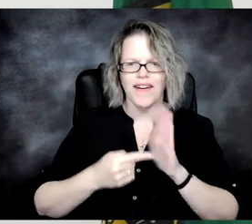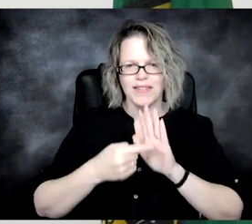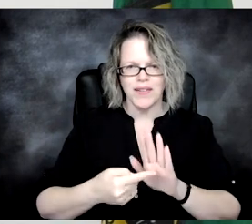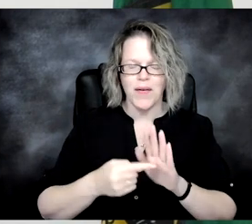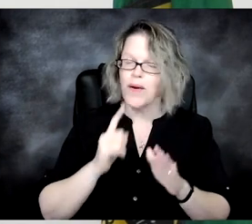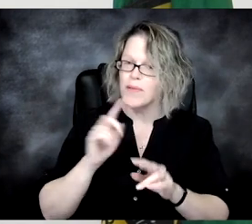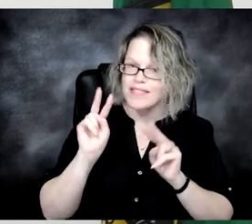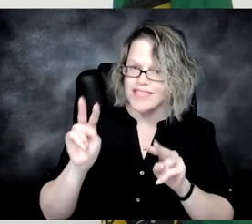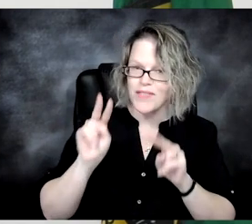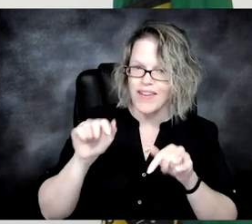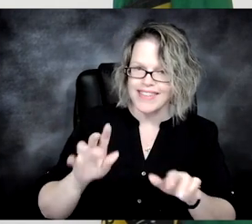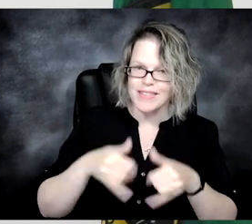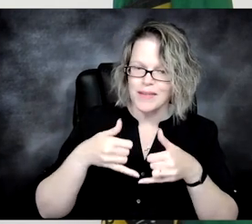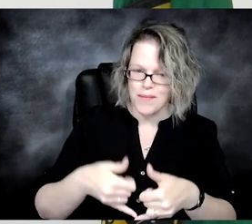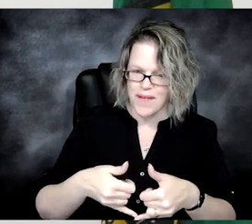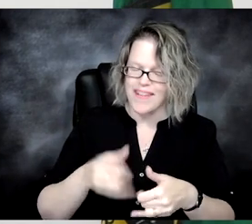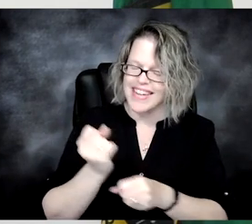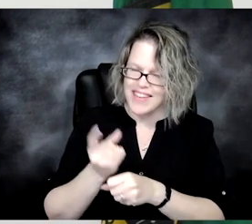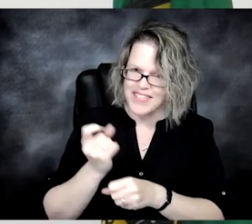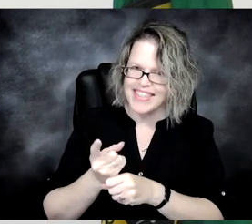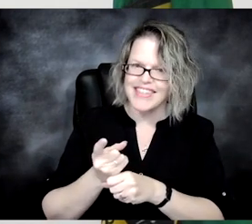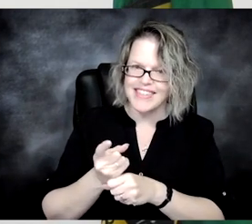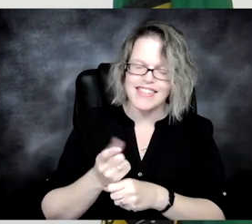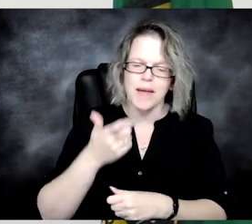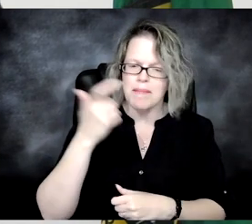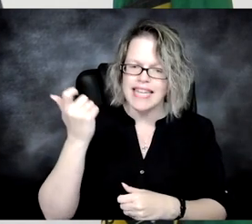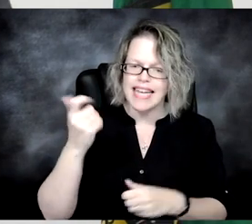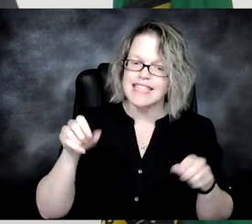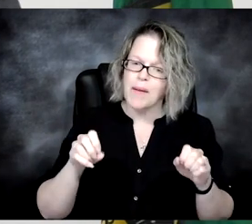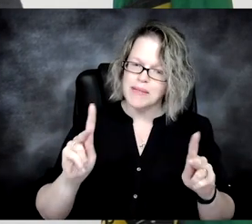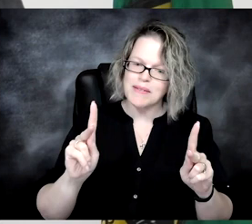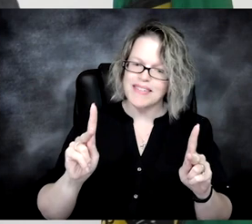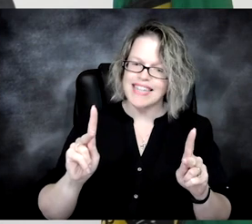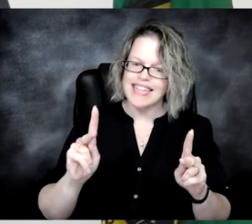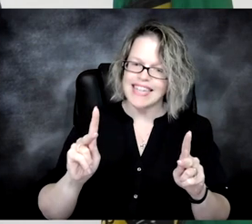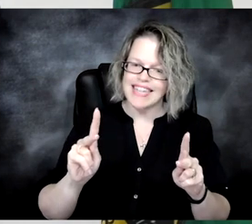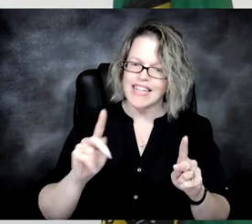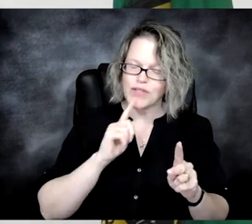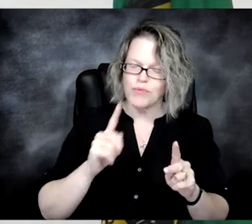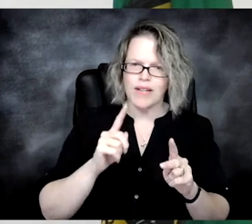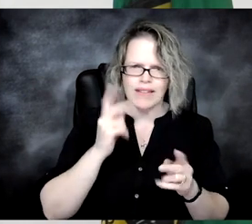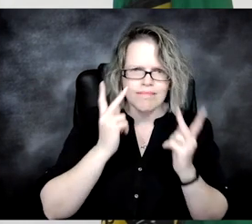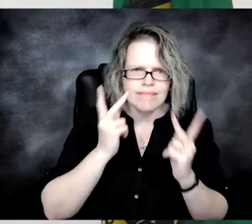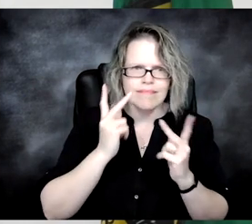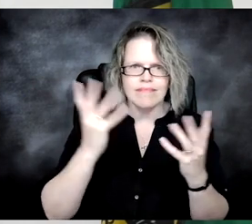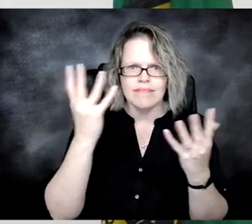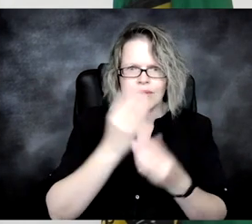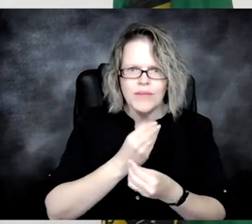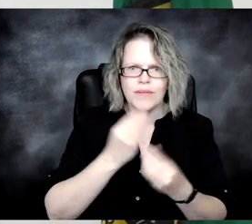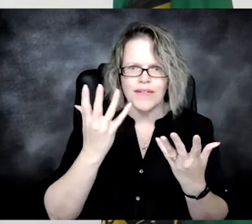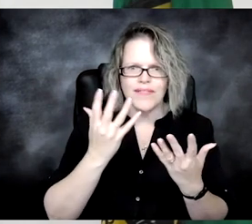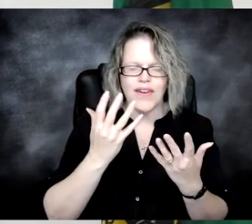really look forward to this award every year, because it's an opportunity for me to see these beautiful masterpieces from